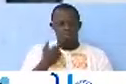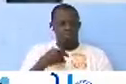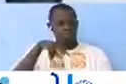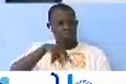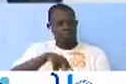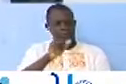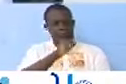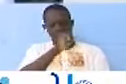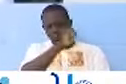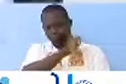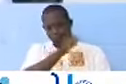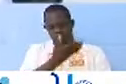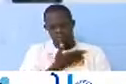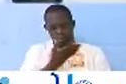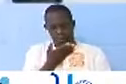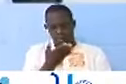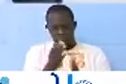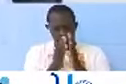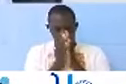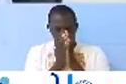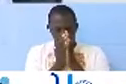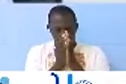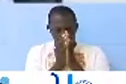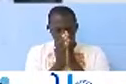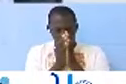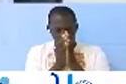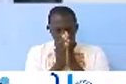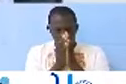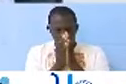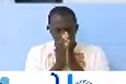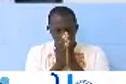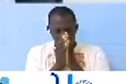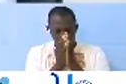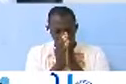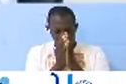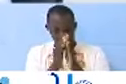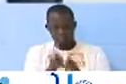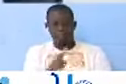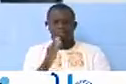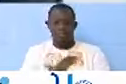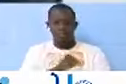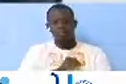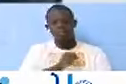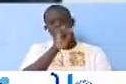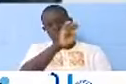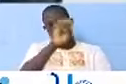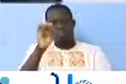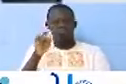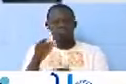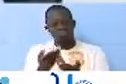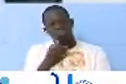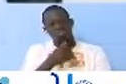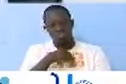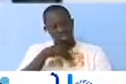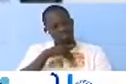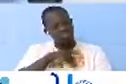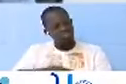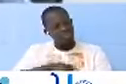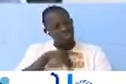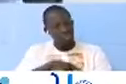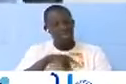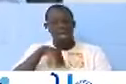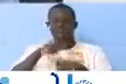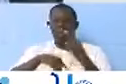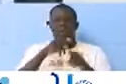The black blacks were standing behind him. In Kumandi? He called me. Balafakama? Out of pity for him.